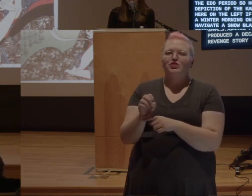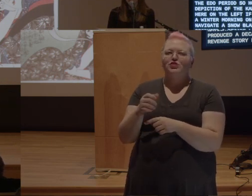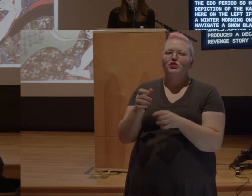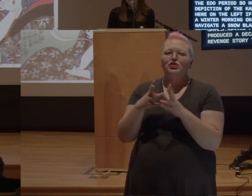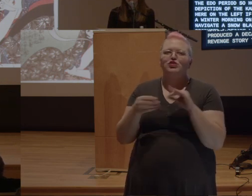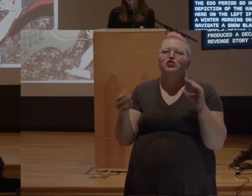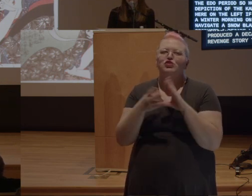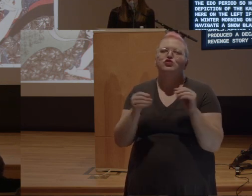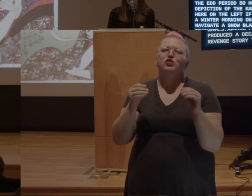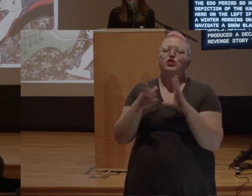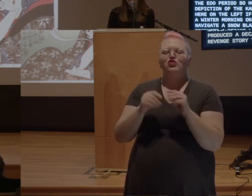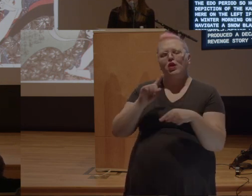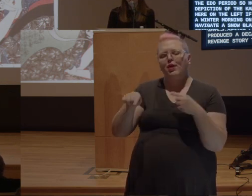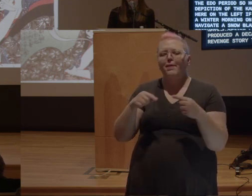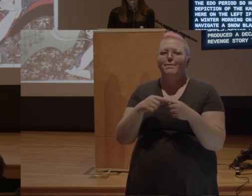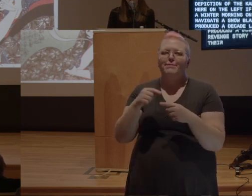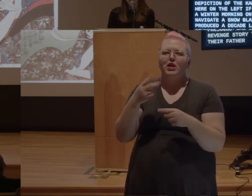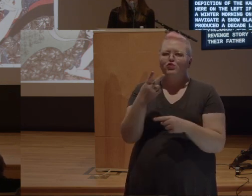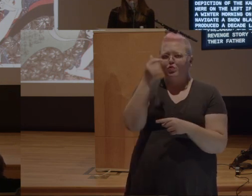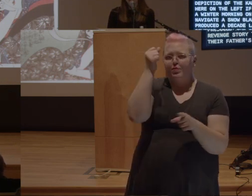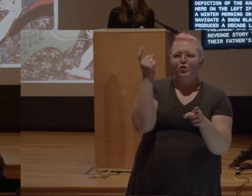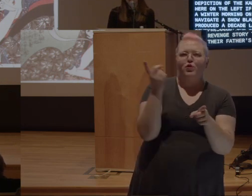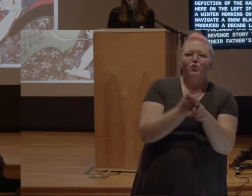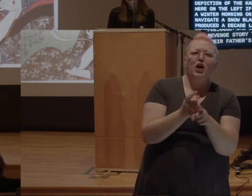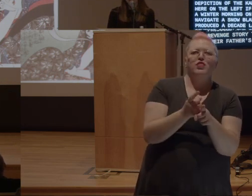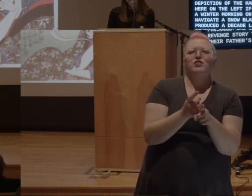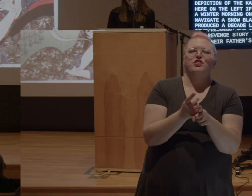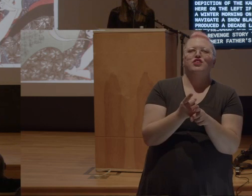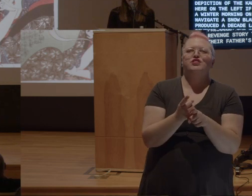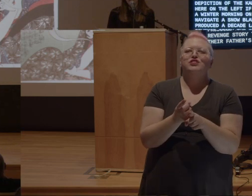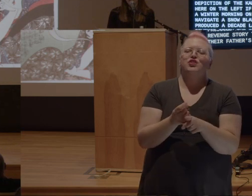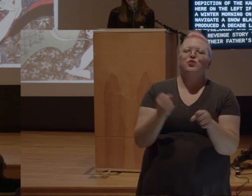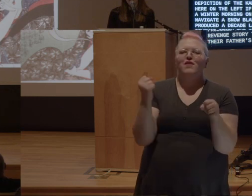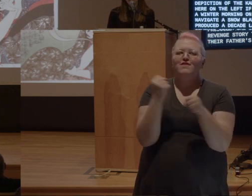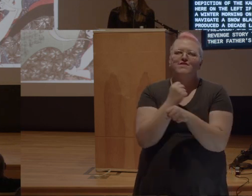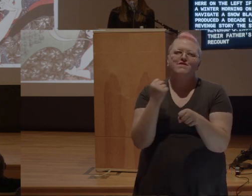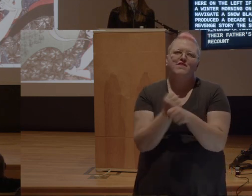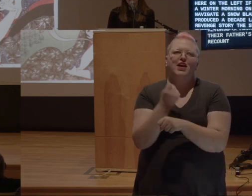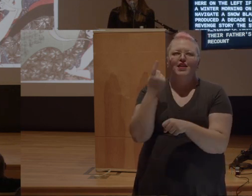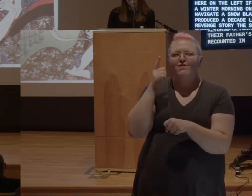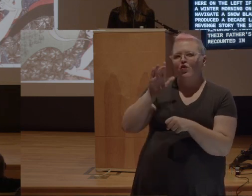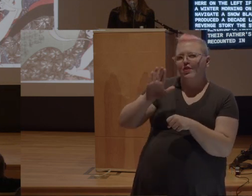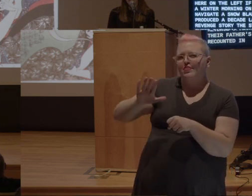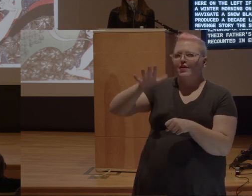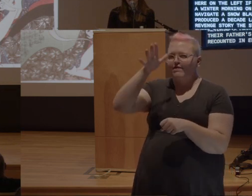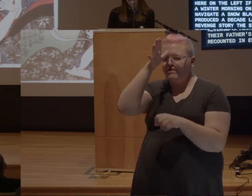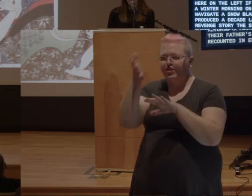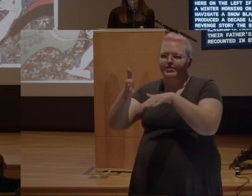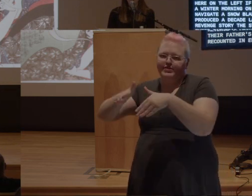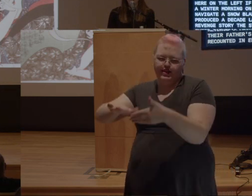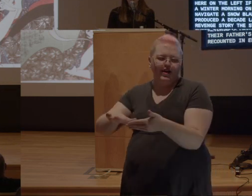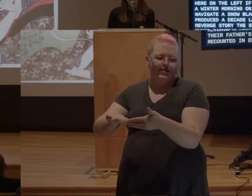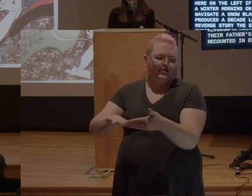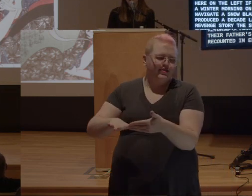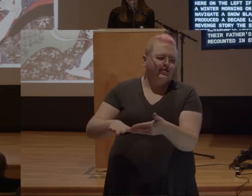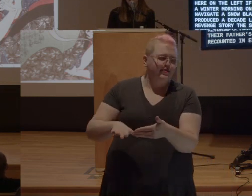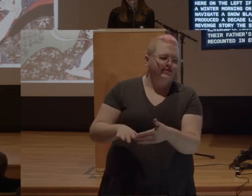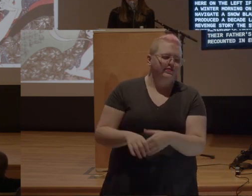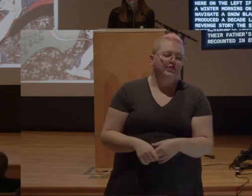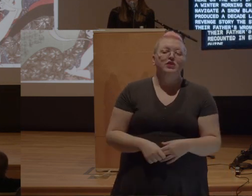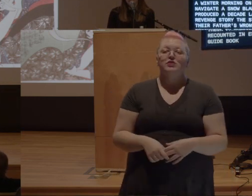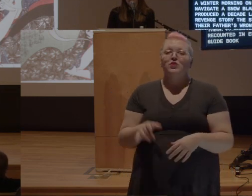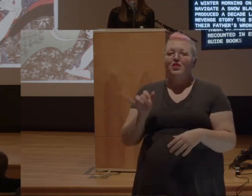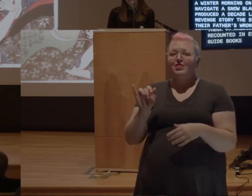of two brothers avenging their father's wrongful death would have been recounted in entries on Kameyama in Edo period